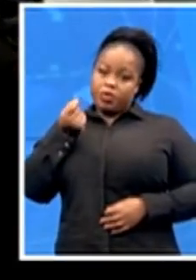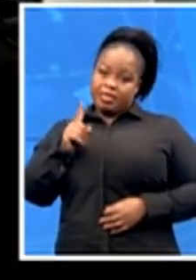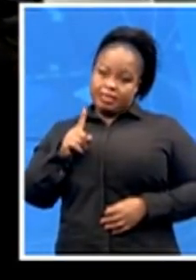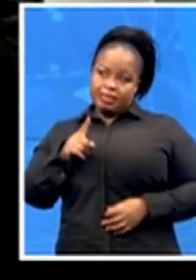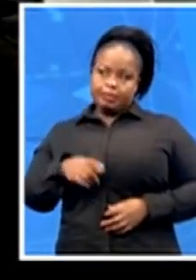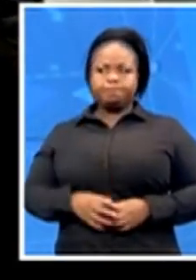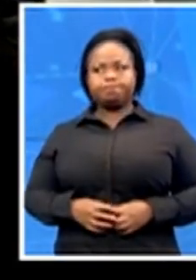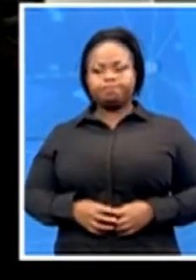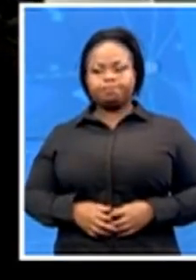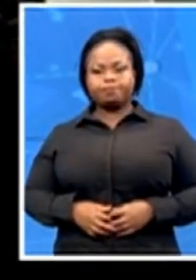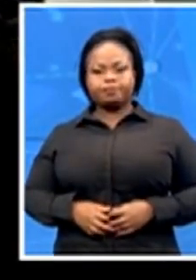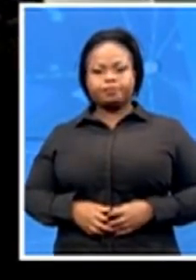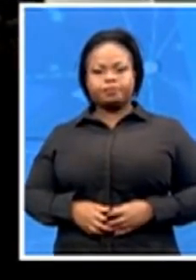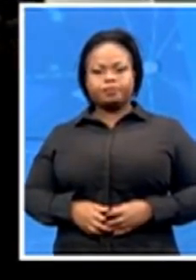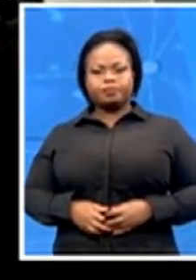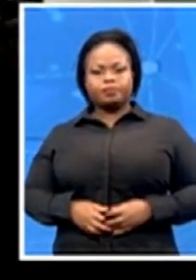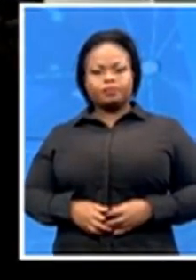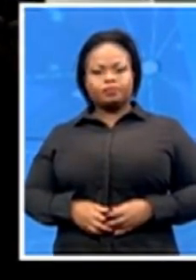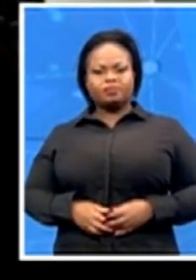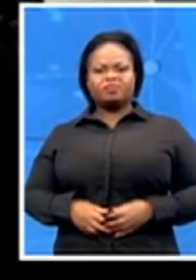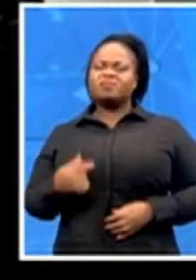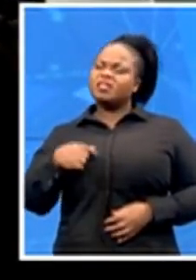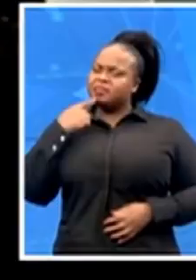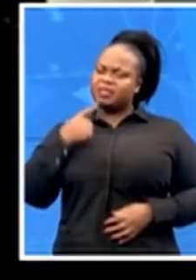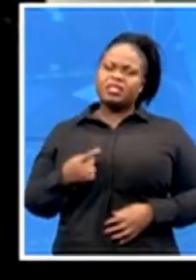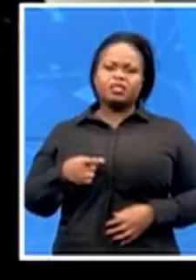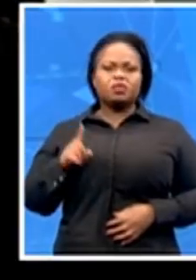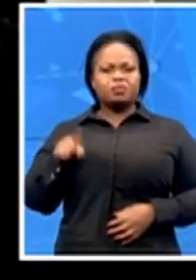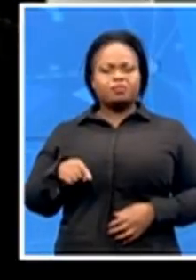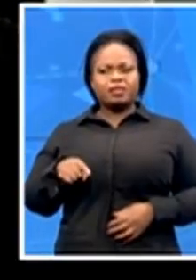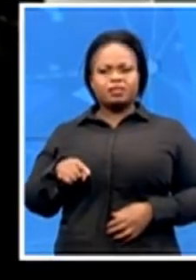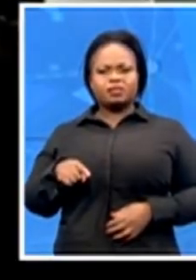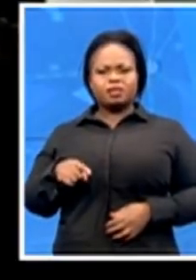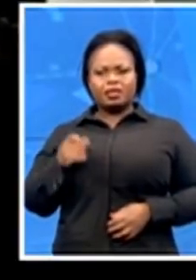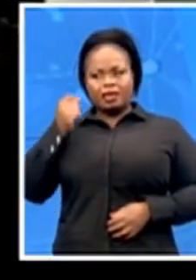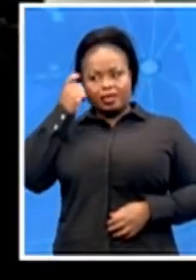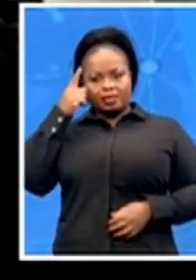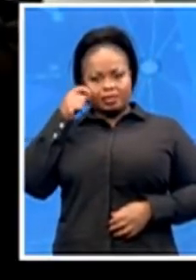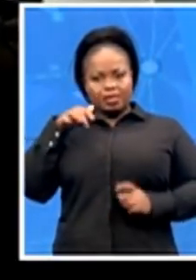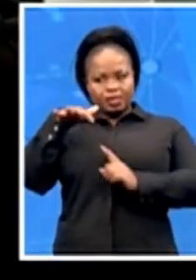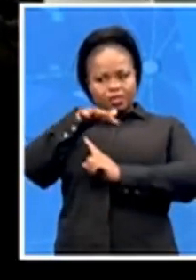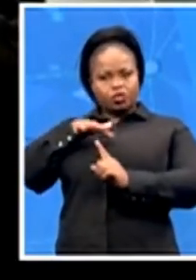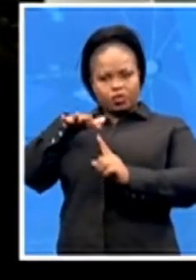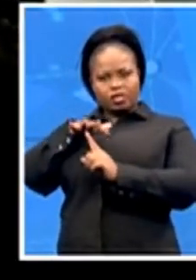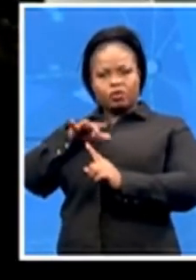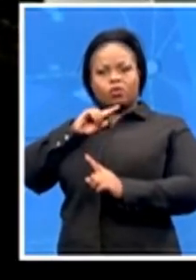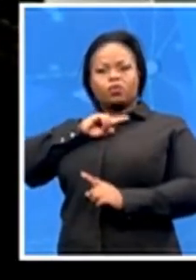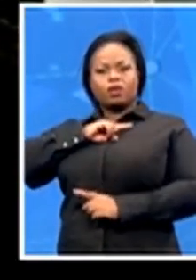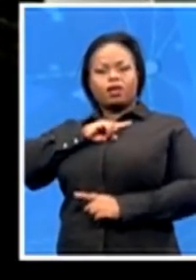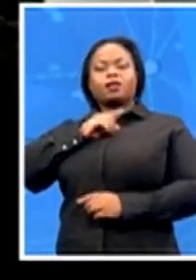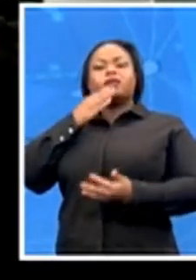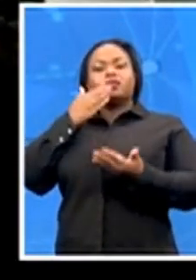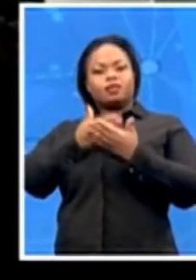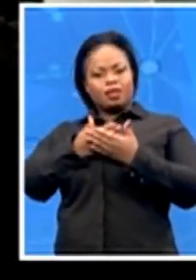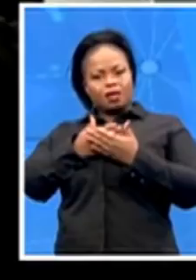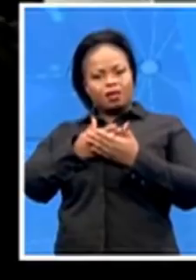basically, what I'm saying is that they should have understood the situation in a manner that allowed them to deploy appropriate policing approach.